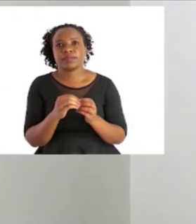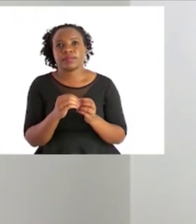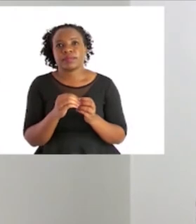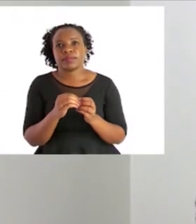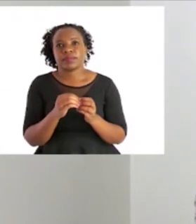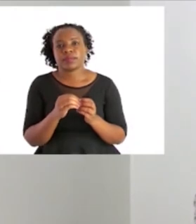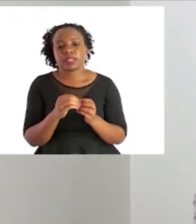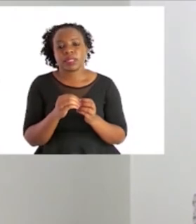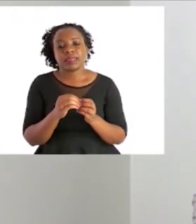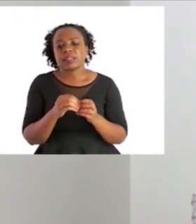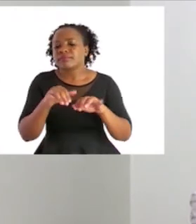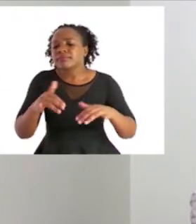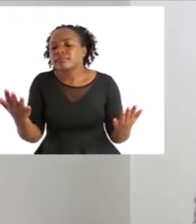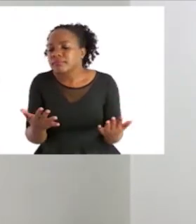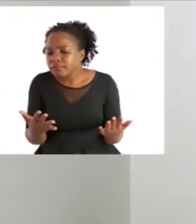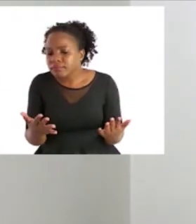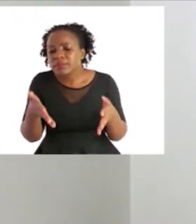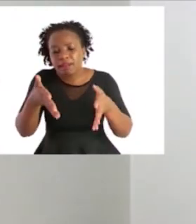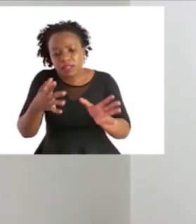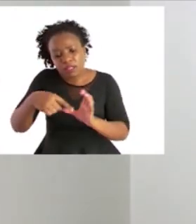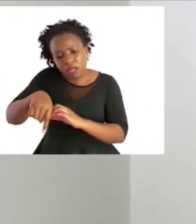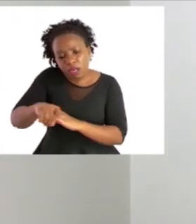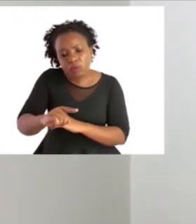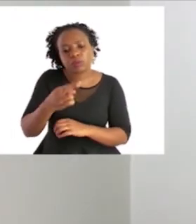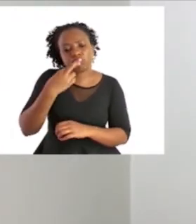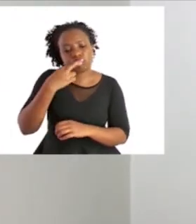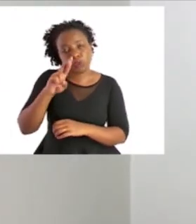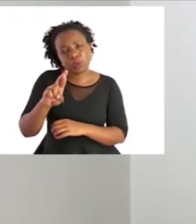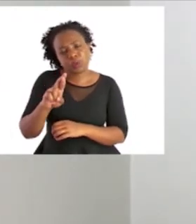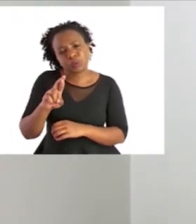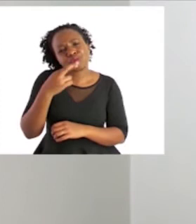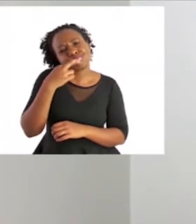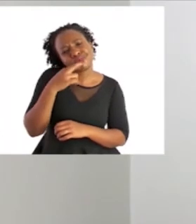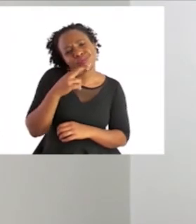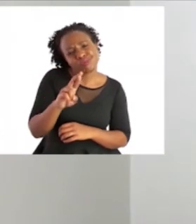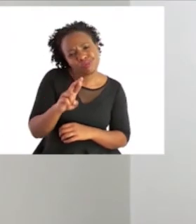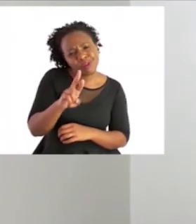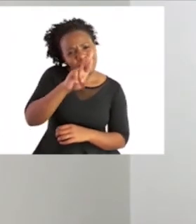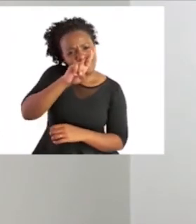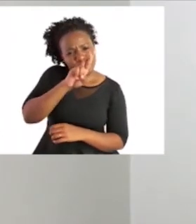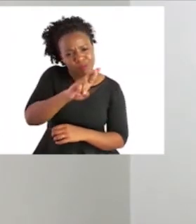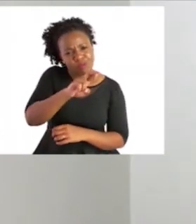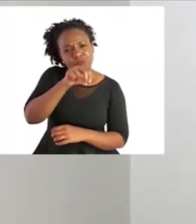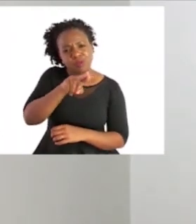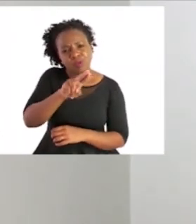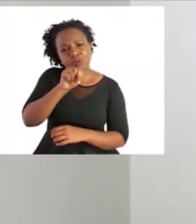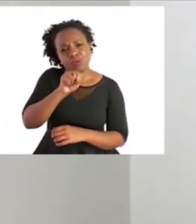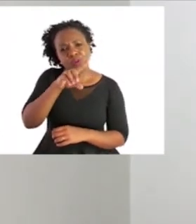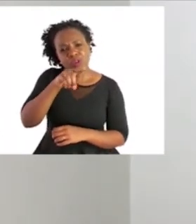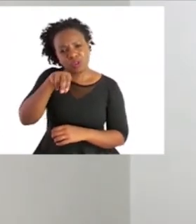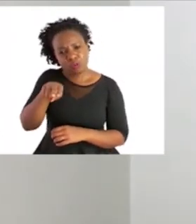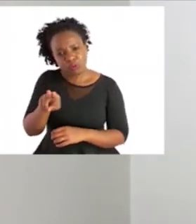Mandume lives in a village outside of Rundu. Rundu, that's a name of a village,